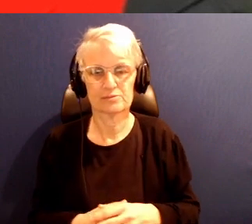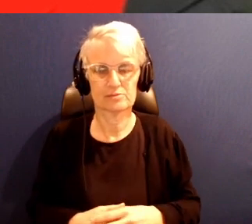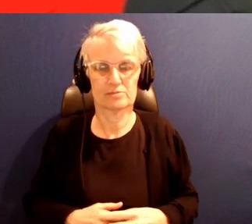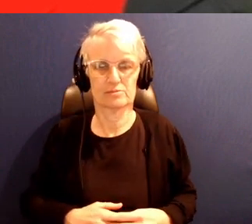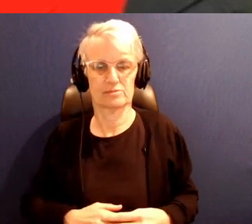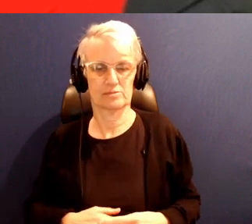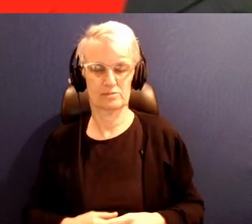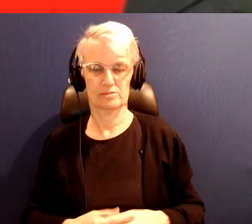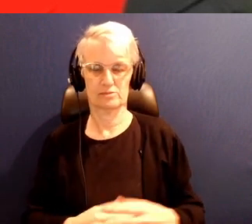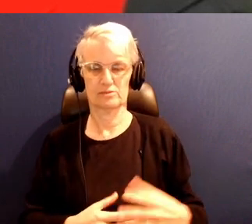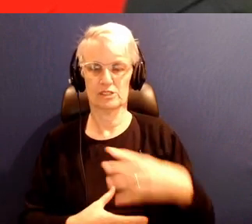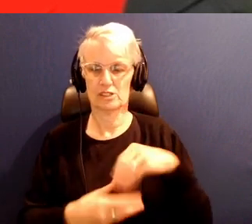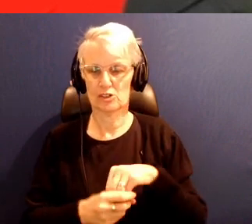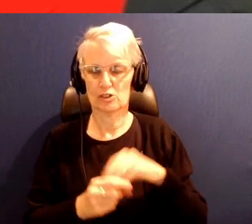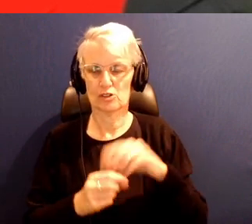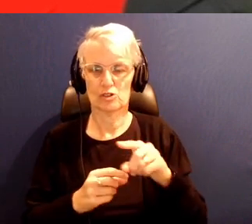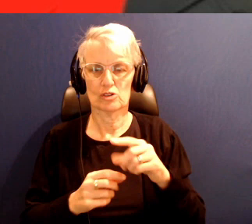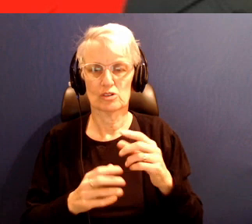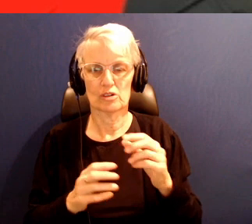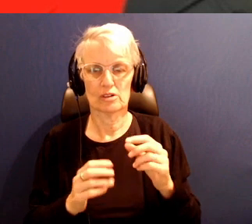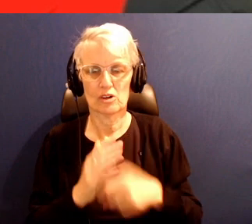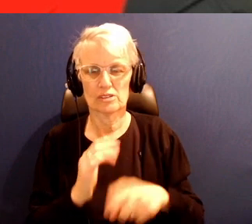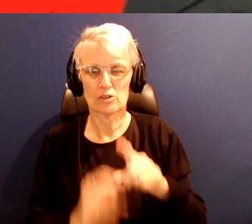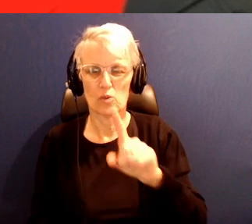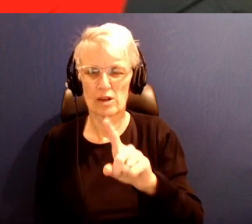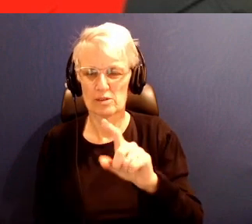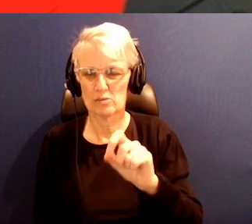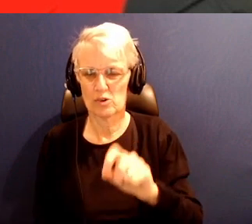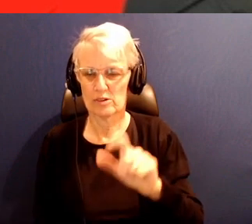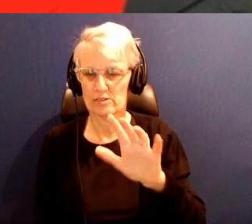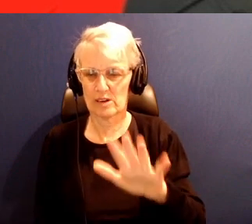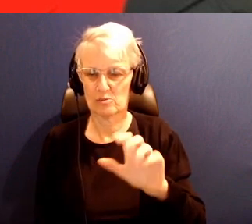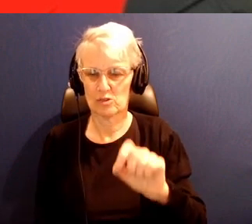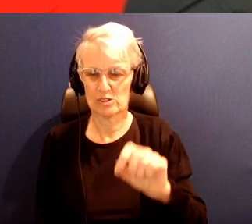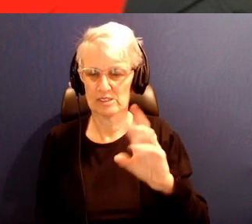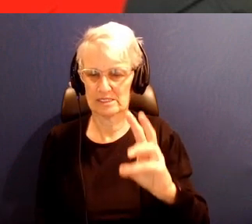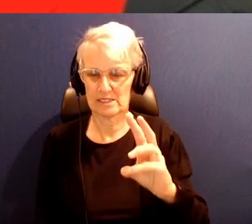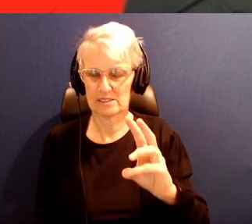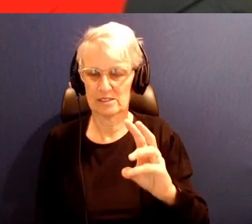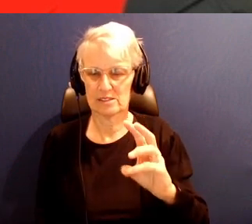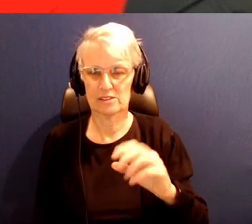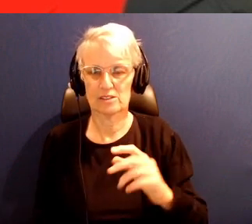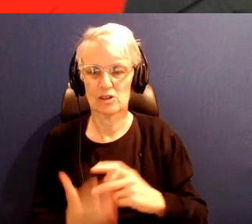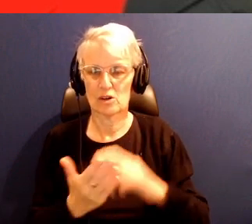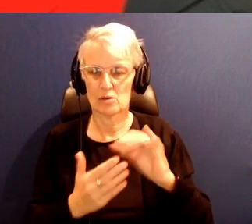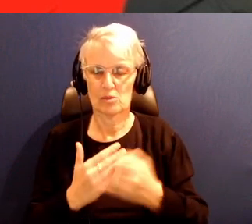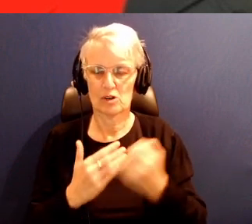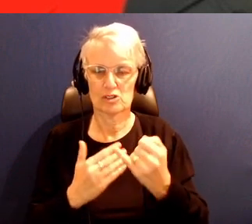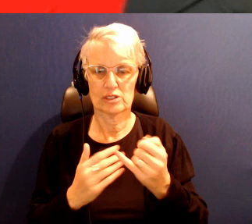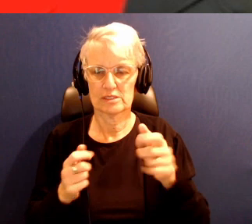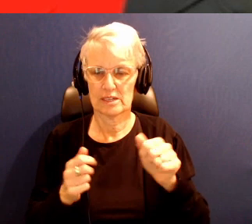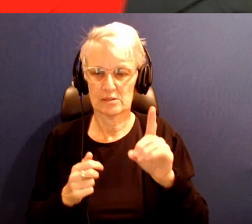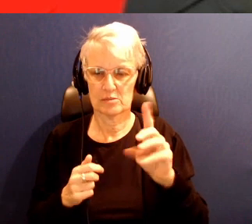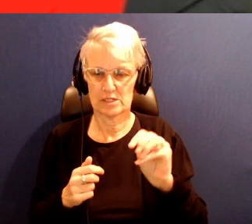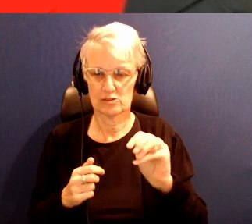Please include eligible recruitment costs at line 1.5.6, project